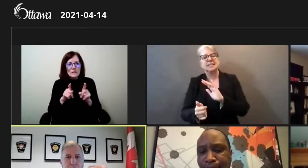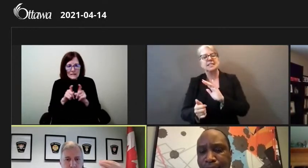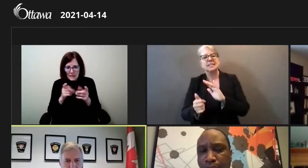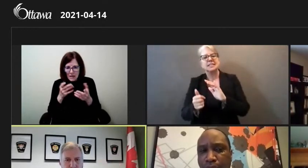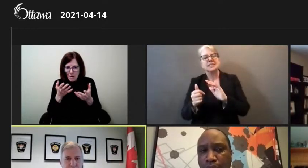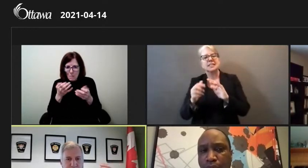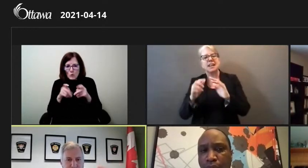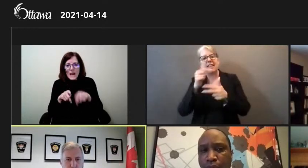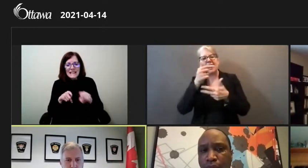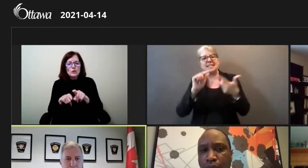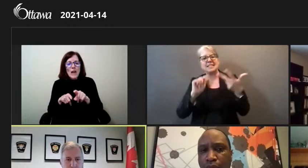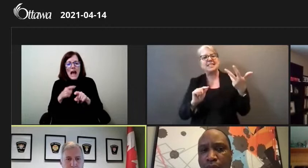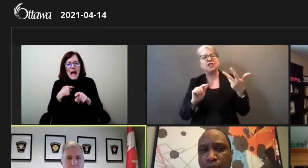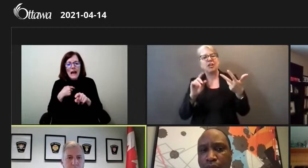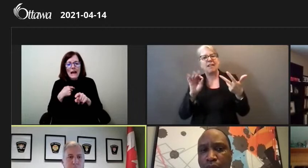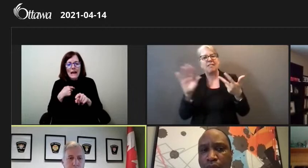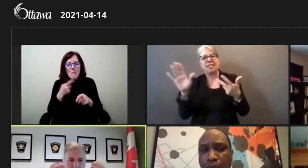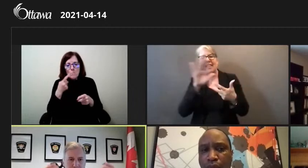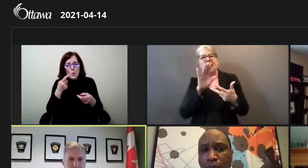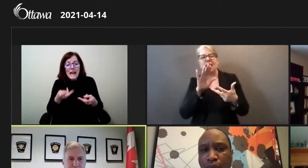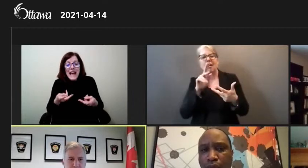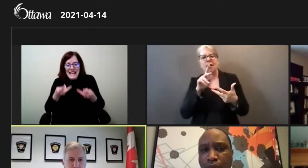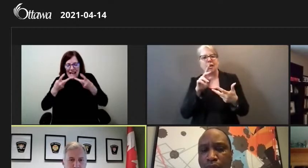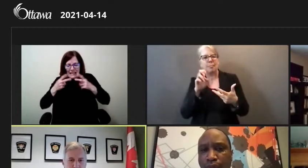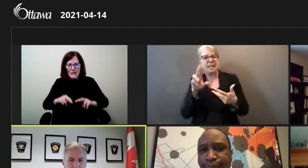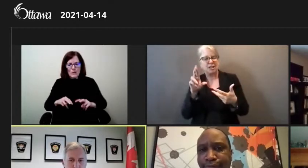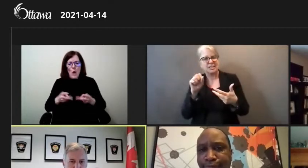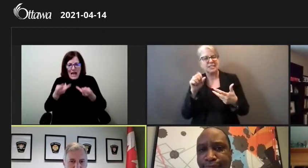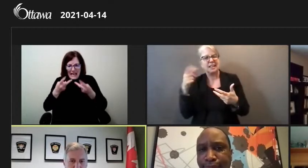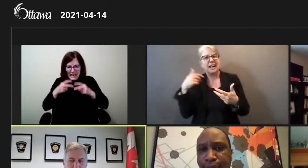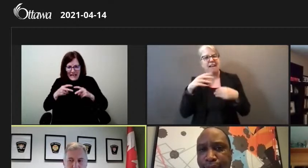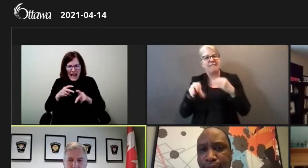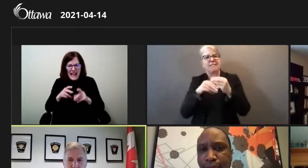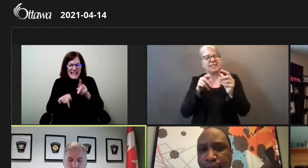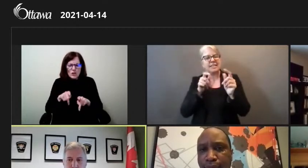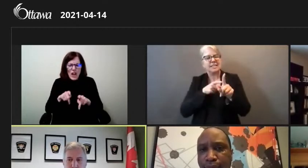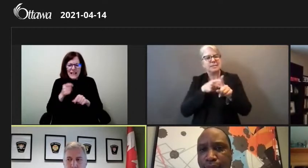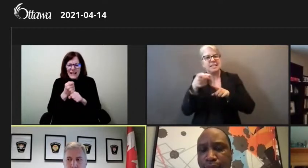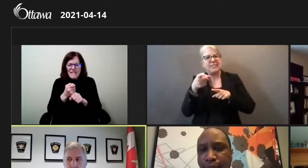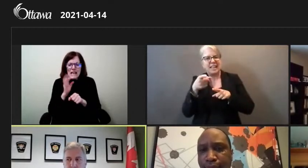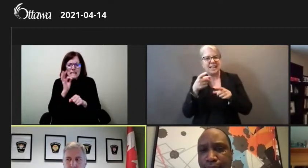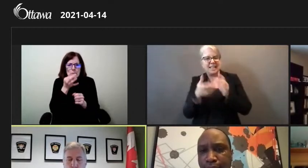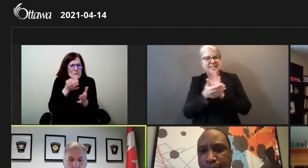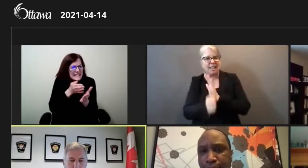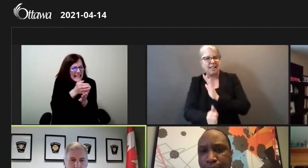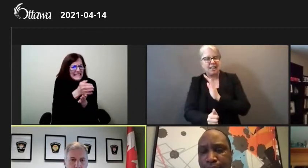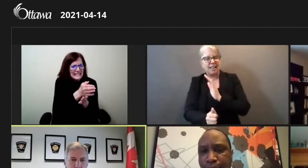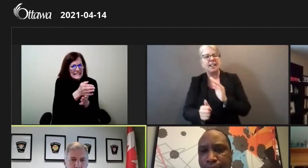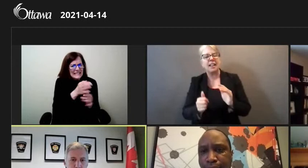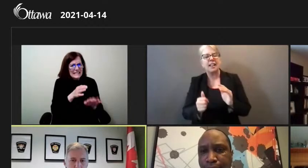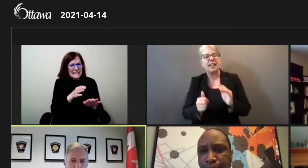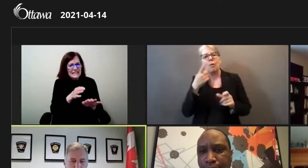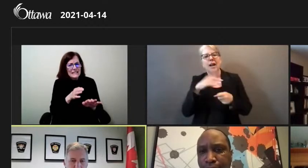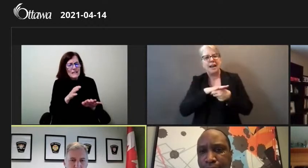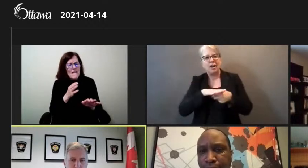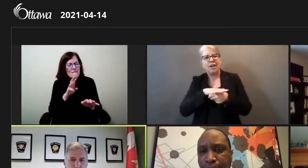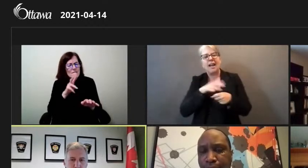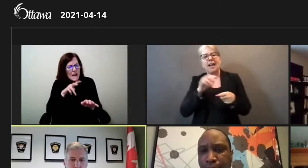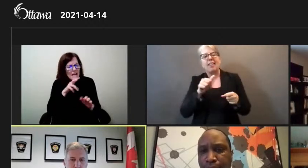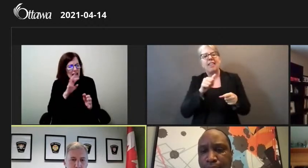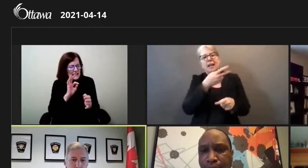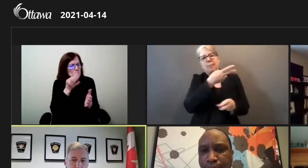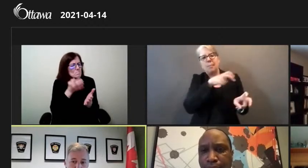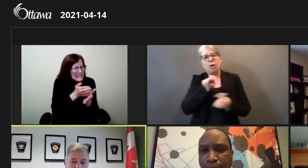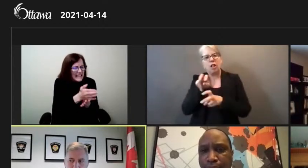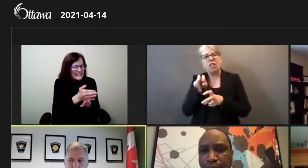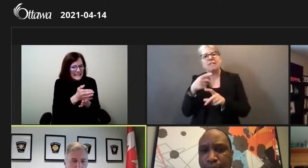tier of their peers, and they have other skills. It's very much a specialty. One area where they can be pulled from is